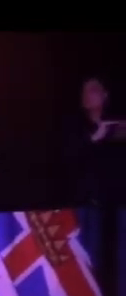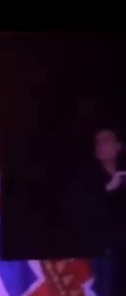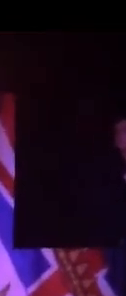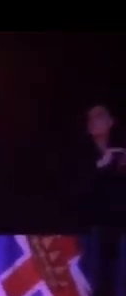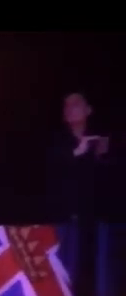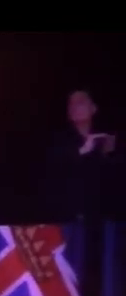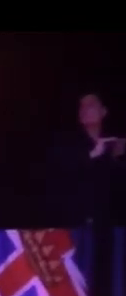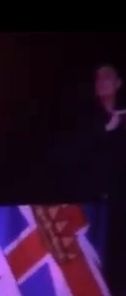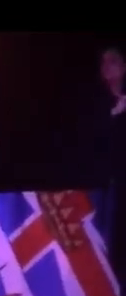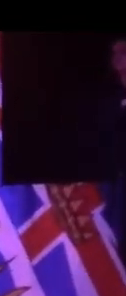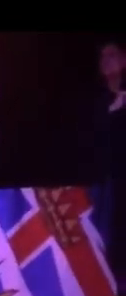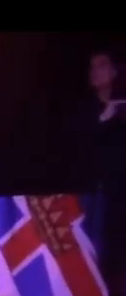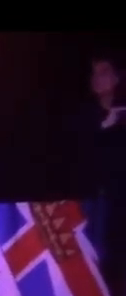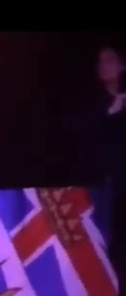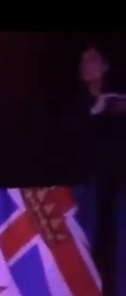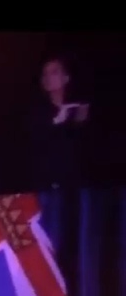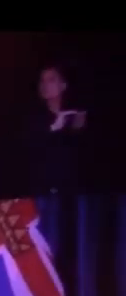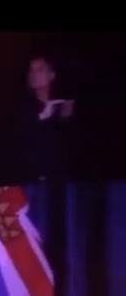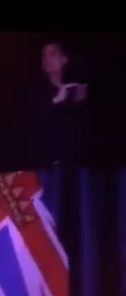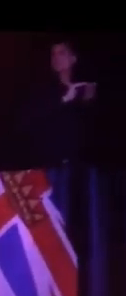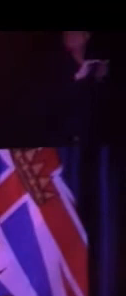balls, because this is Canada.